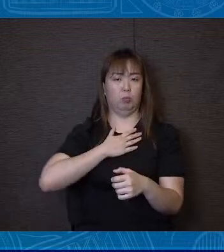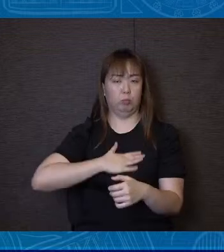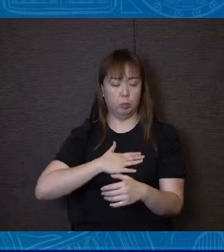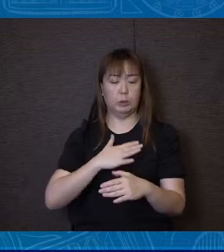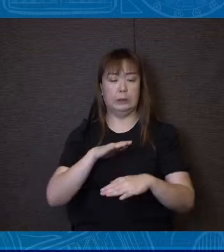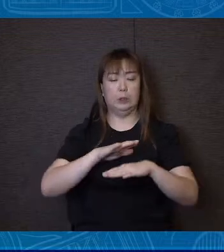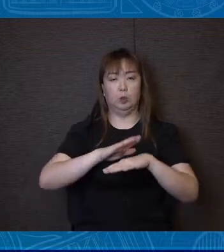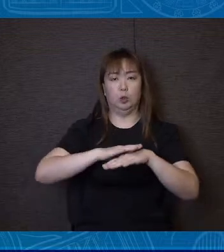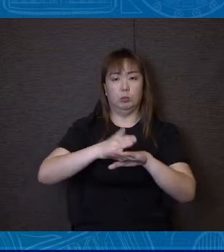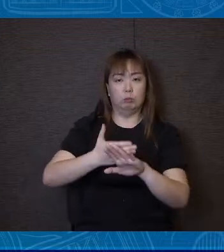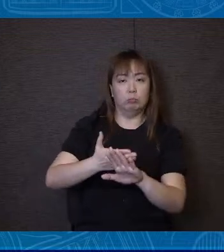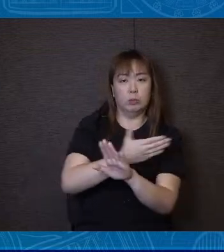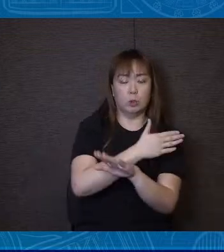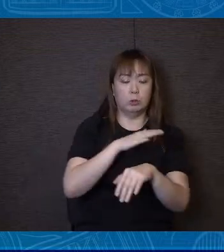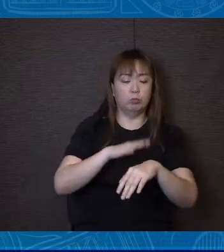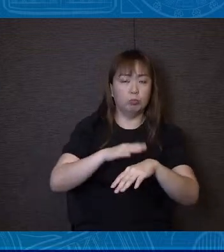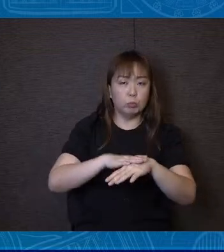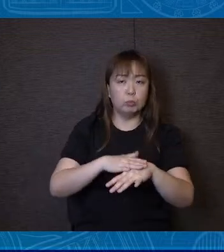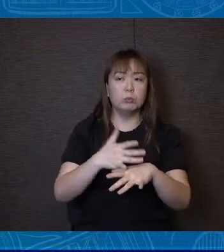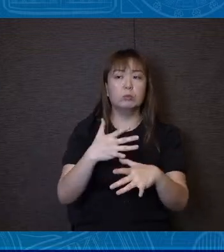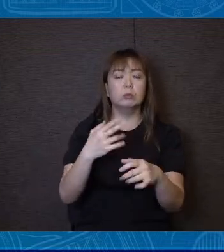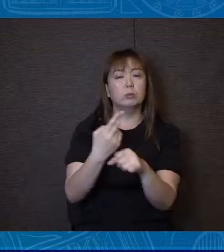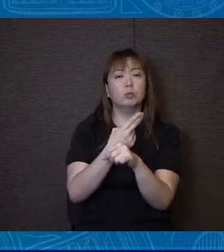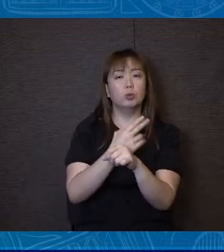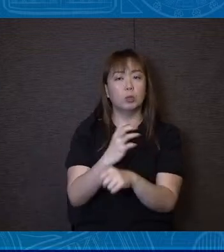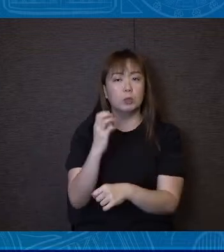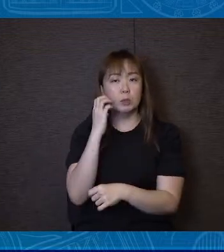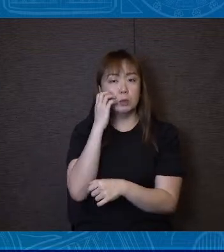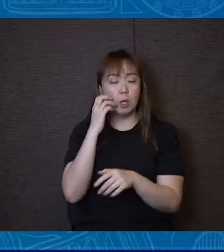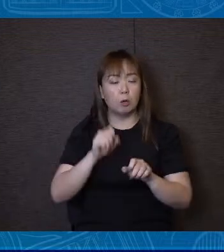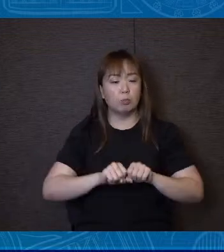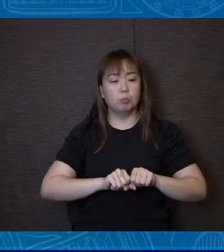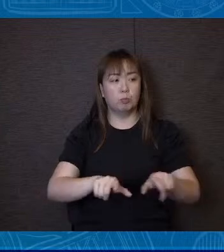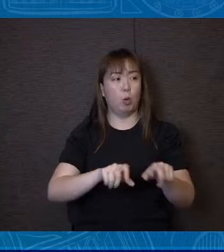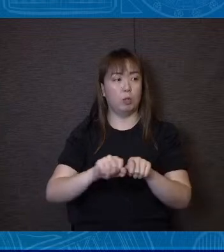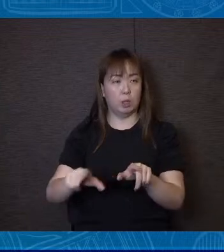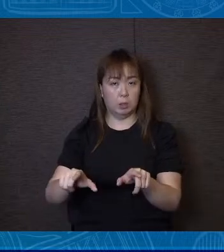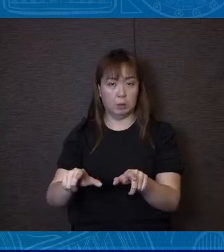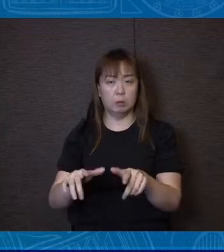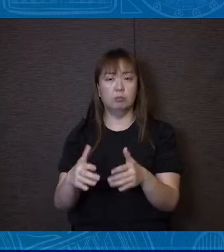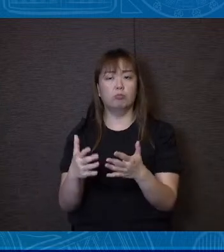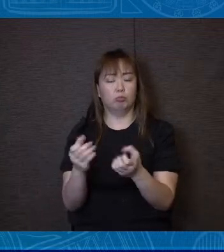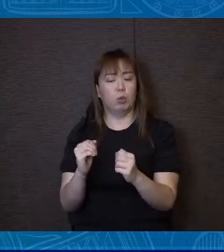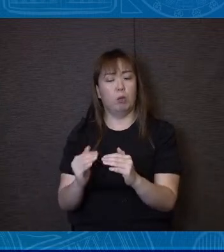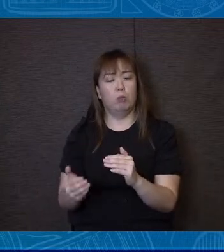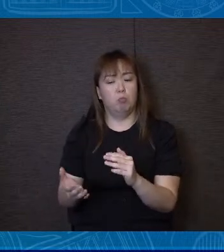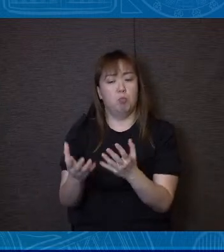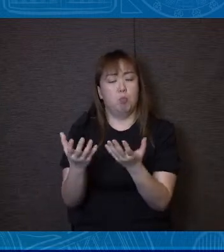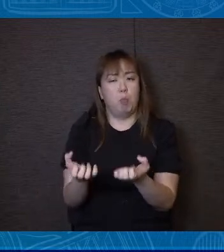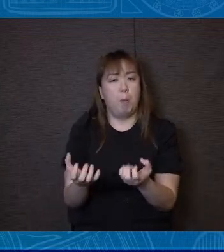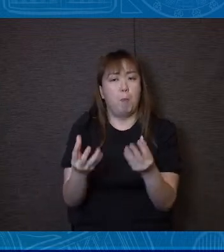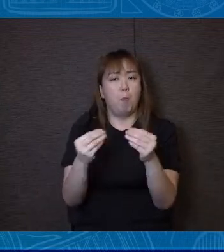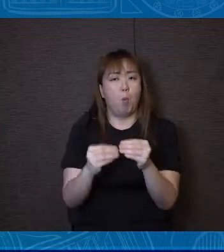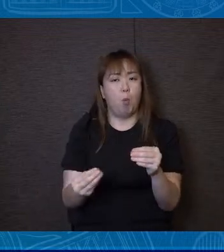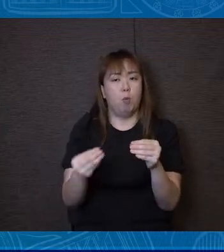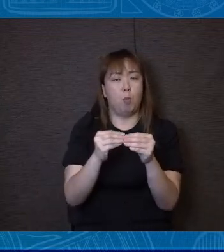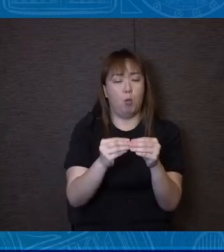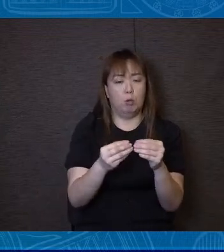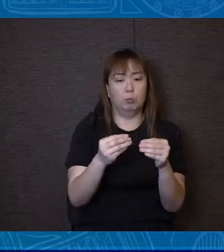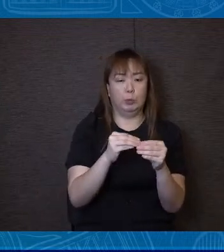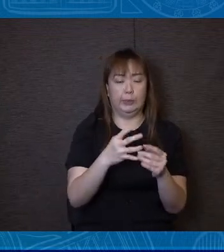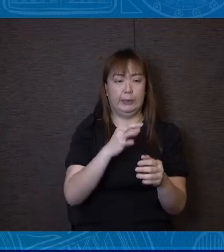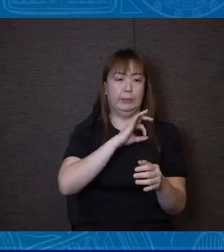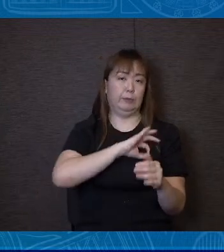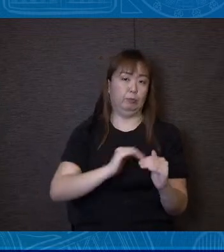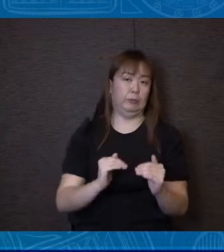promote the implementation of cell broadcast. We try to increase awareness about its advantages, and we hope that